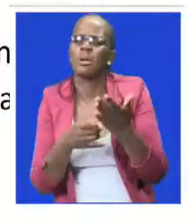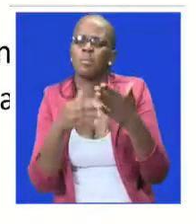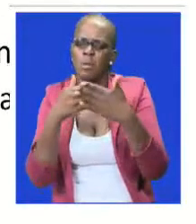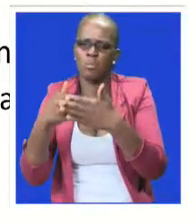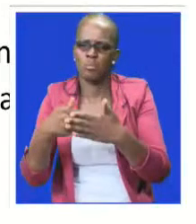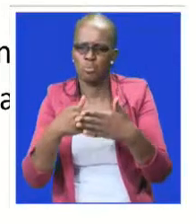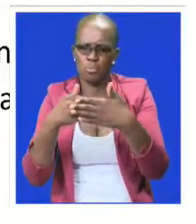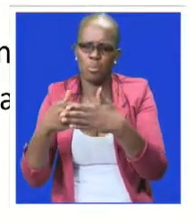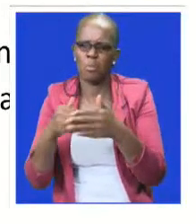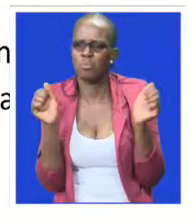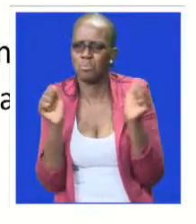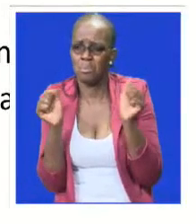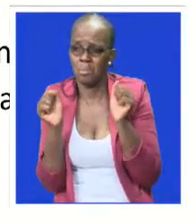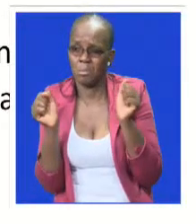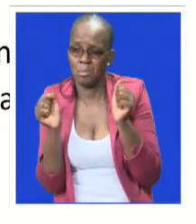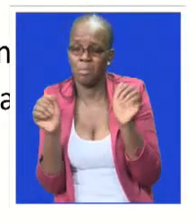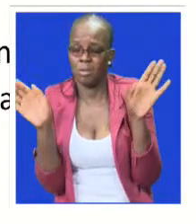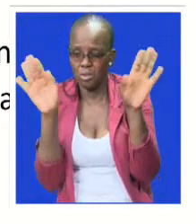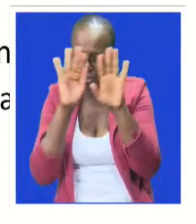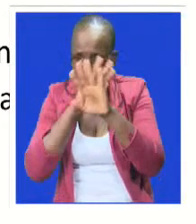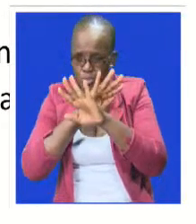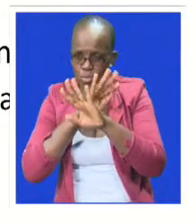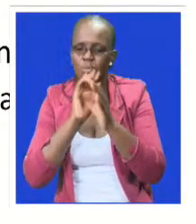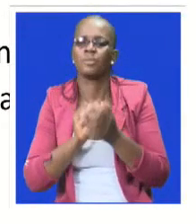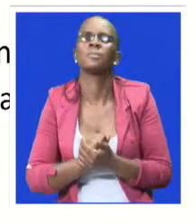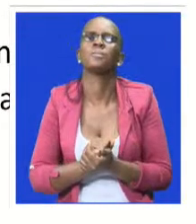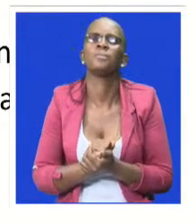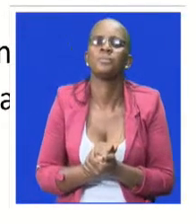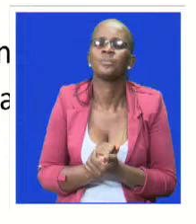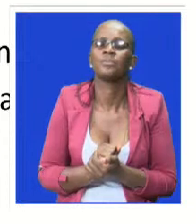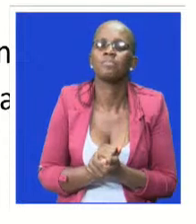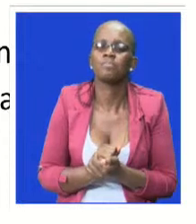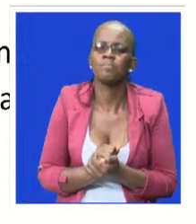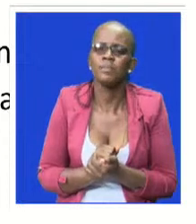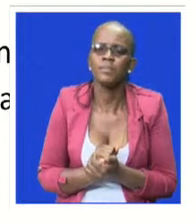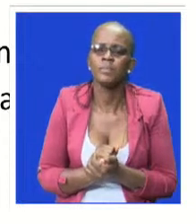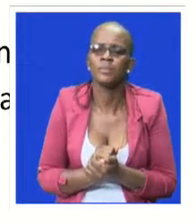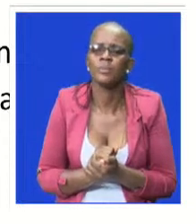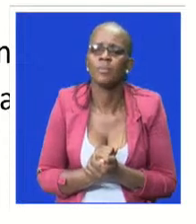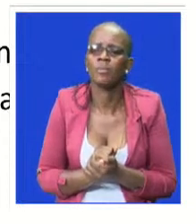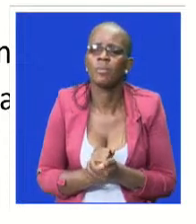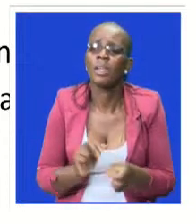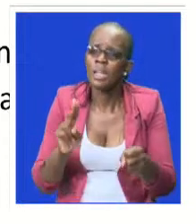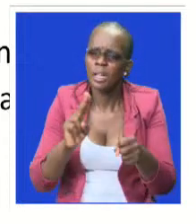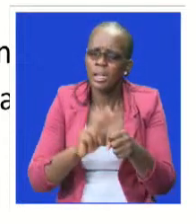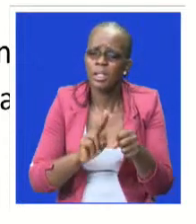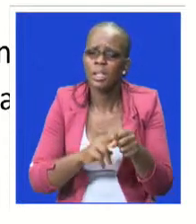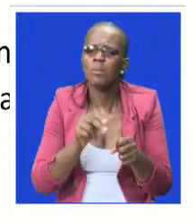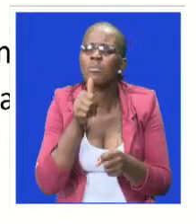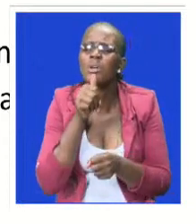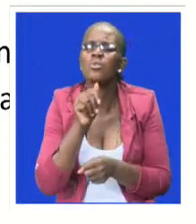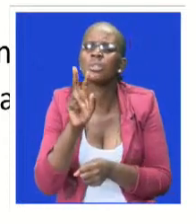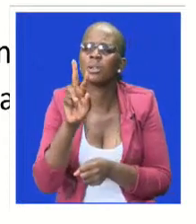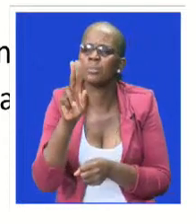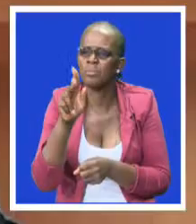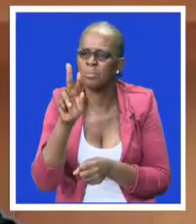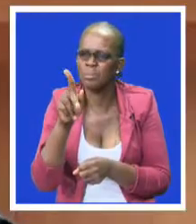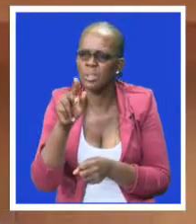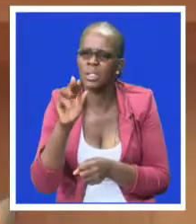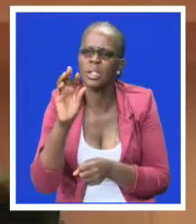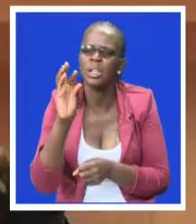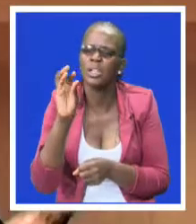lastly, they also use red oak, libovu, to protect their skin. This